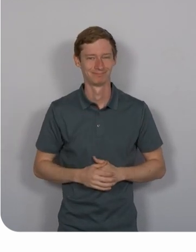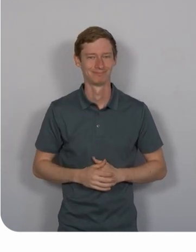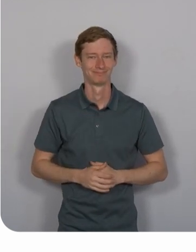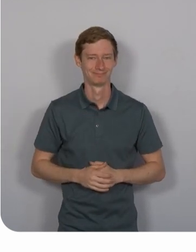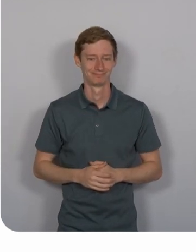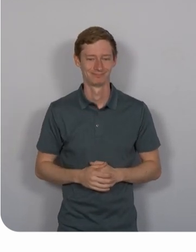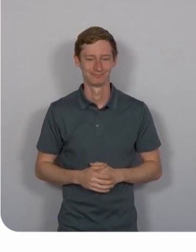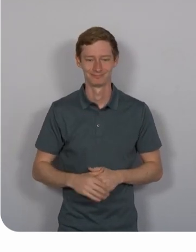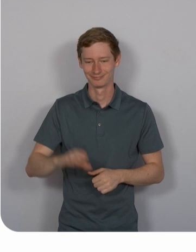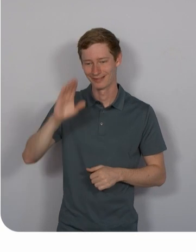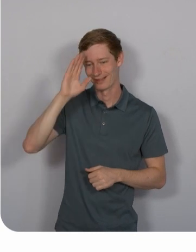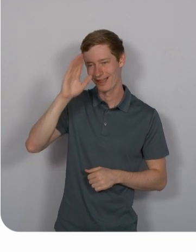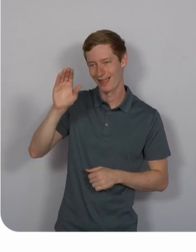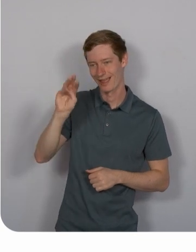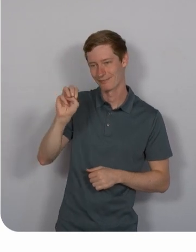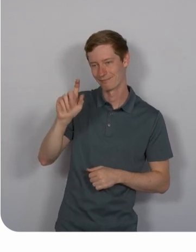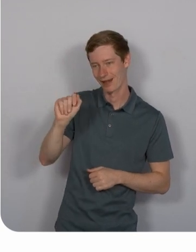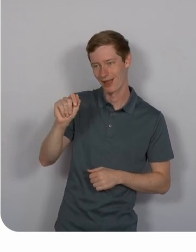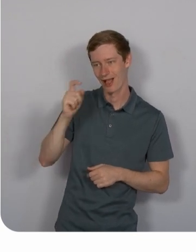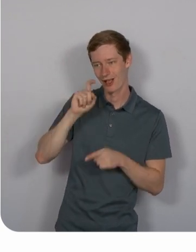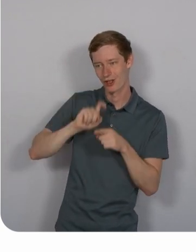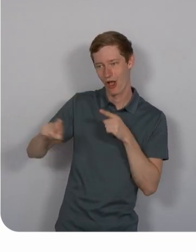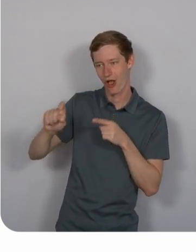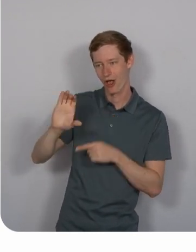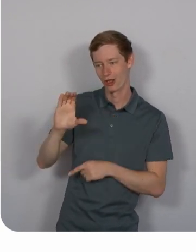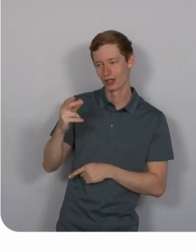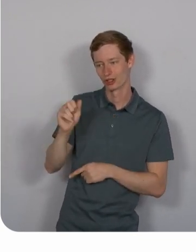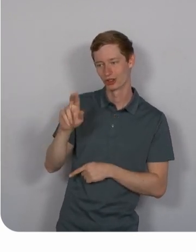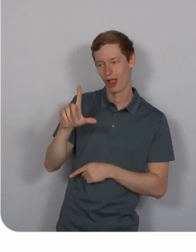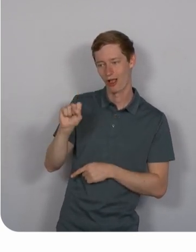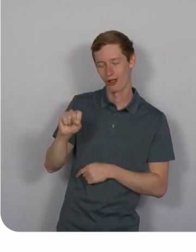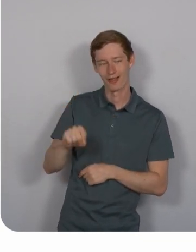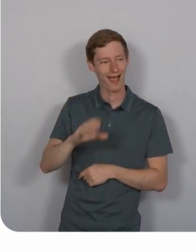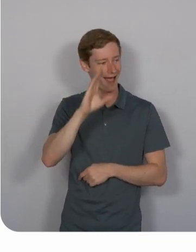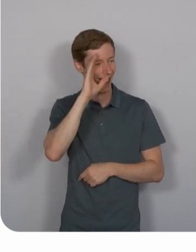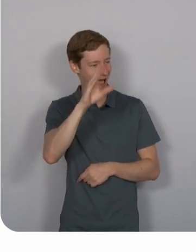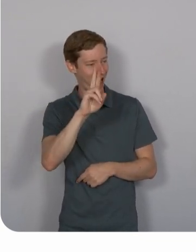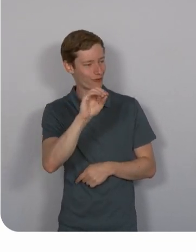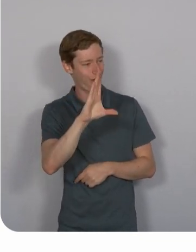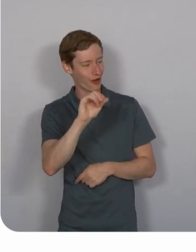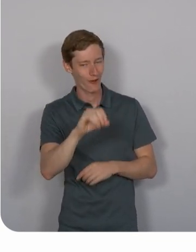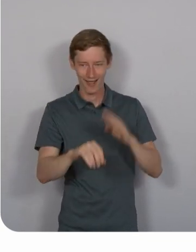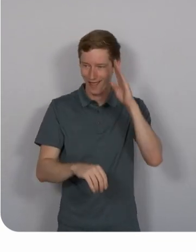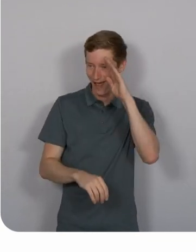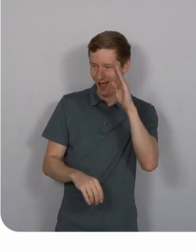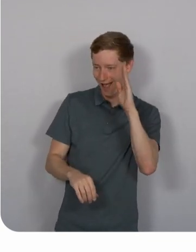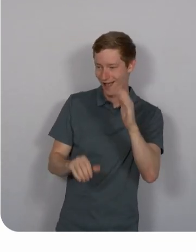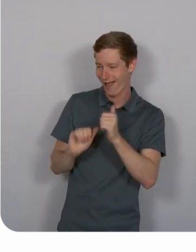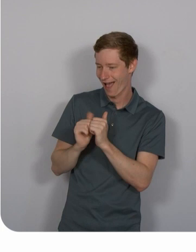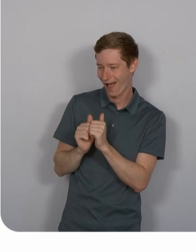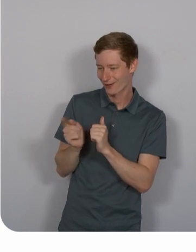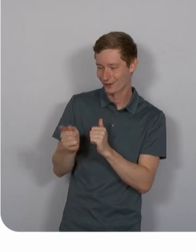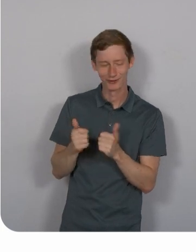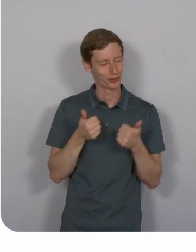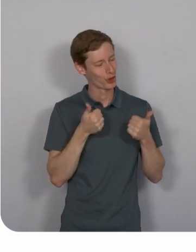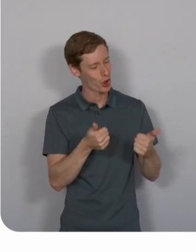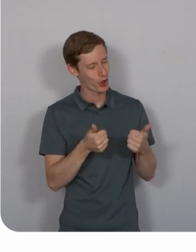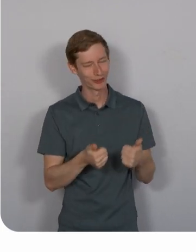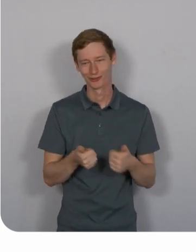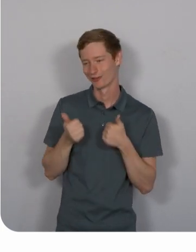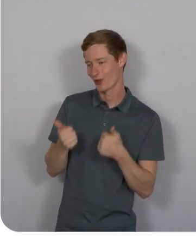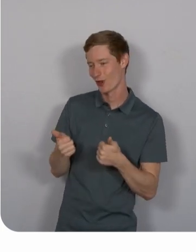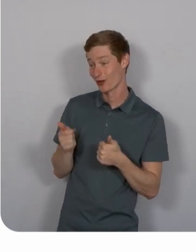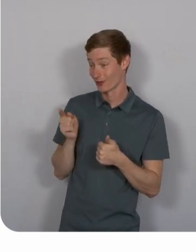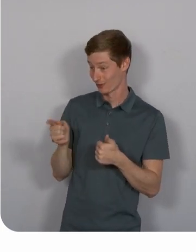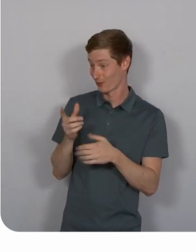Hey, Meta. Call Charles. Calling Charles on WhatsApp. Hi, Rocco. Ciao, Charles. How you doing? All good. And you? Good, good. Did you